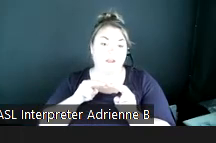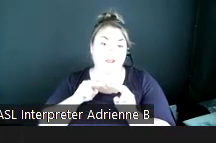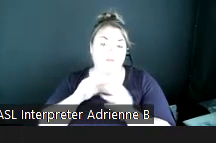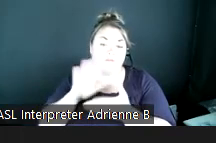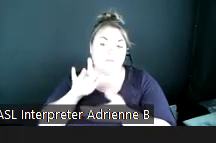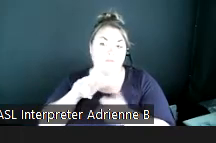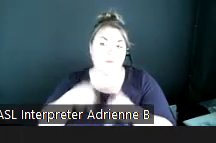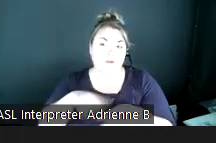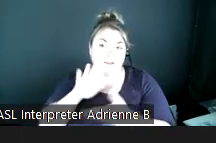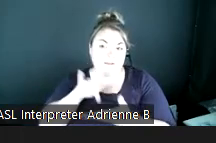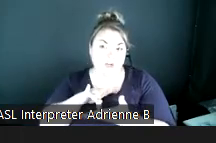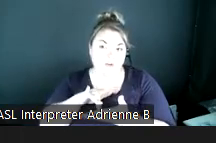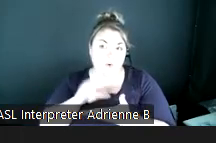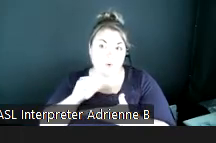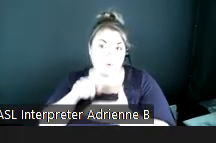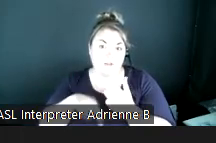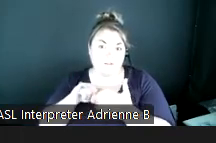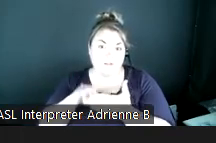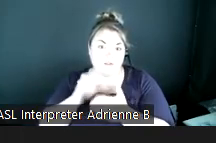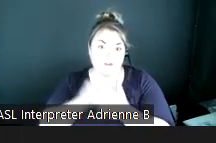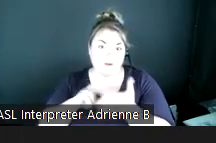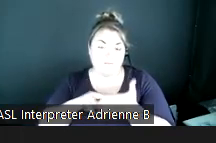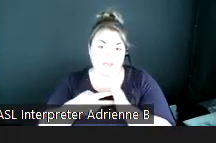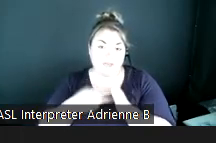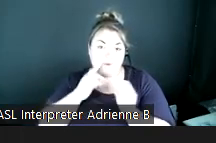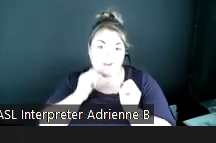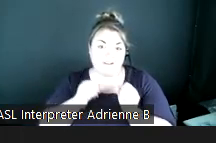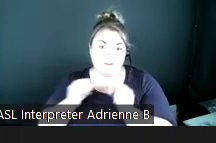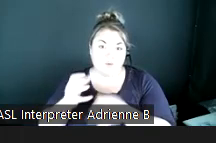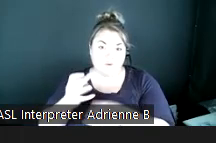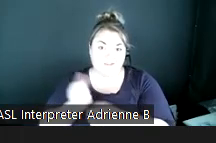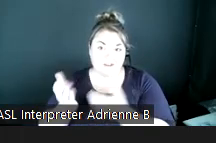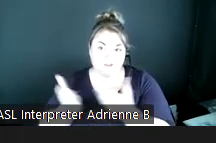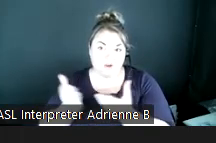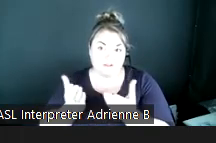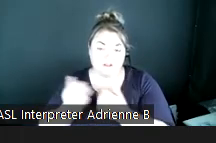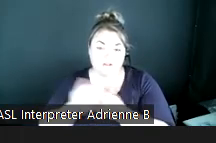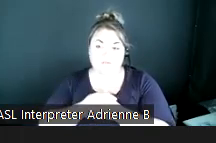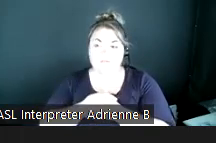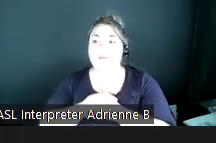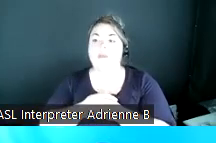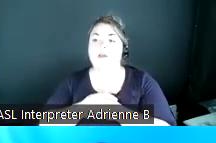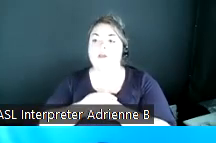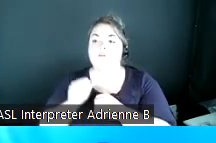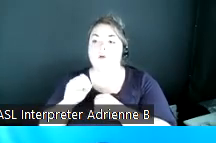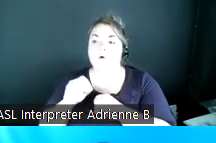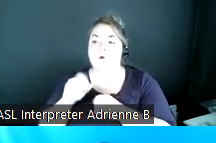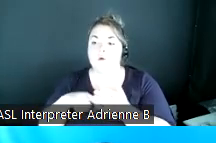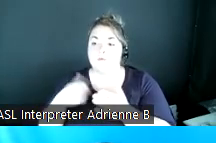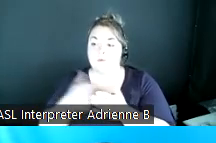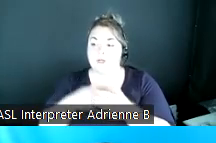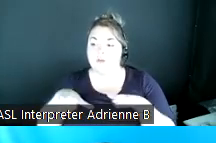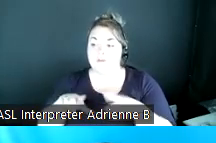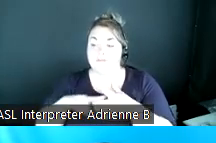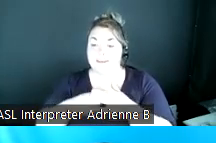summary. What does this chapter mean for the individual who is receiving services? So what we're going to do at the beginning